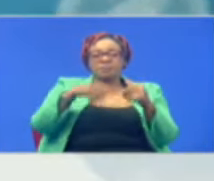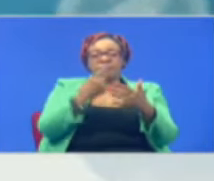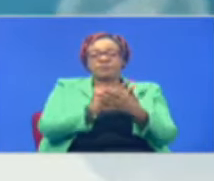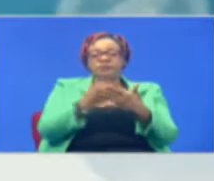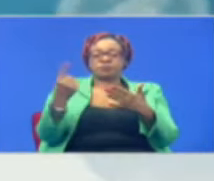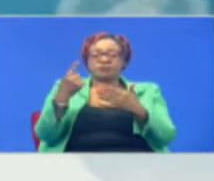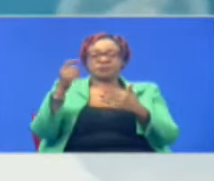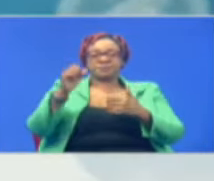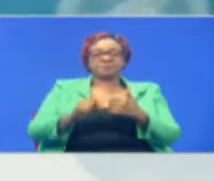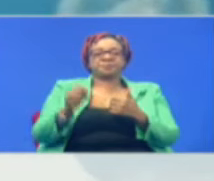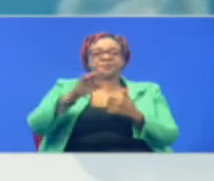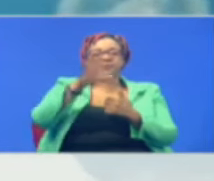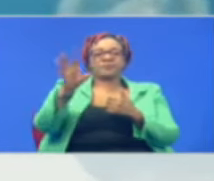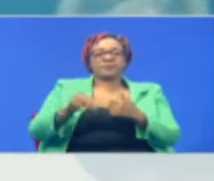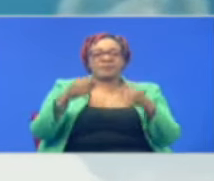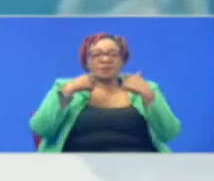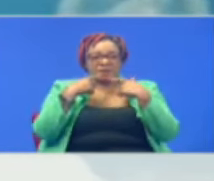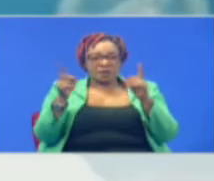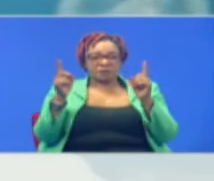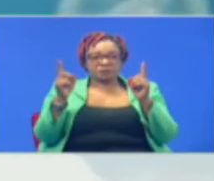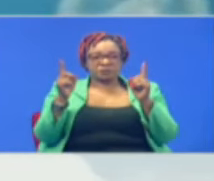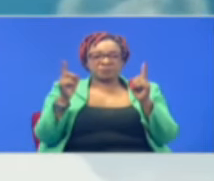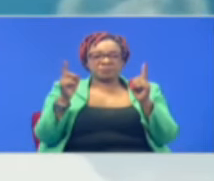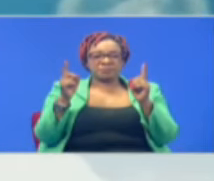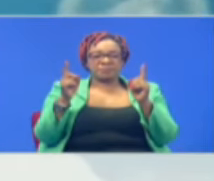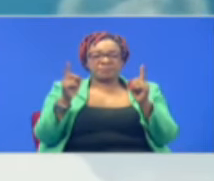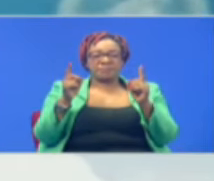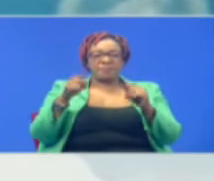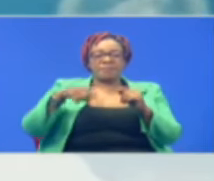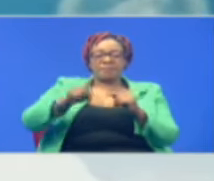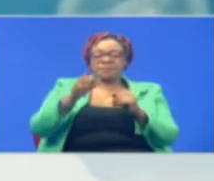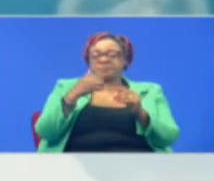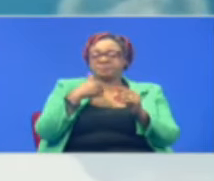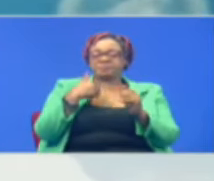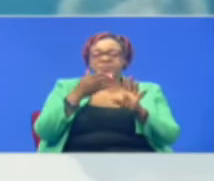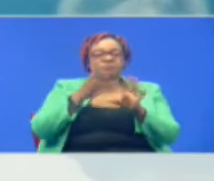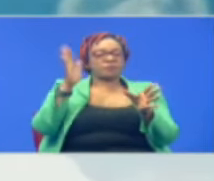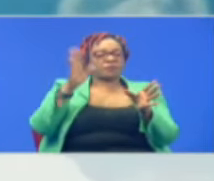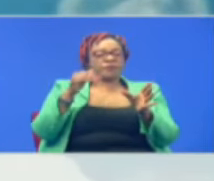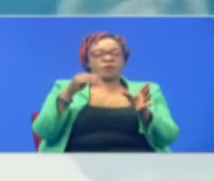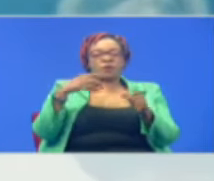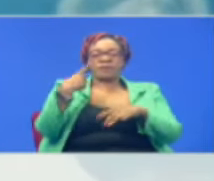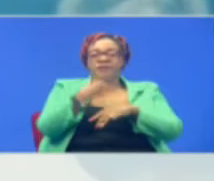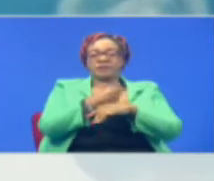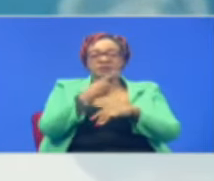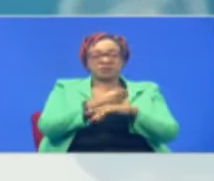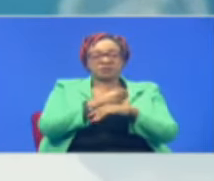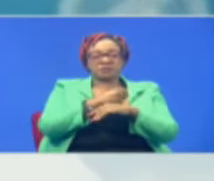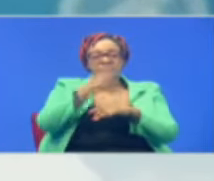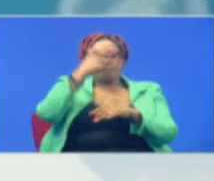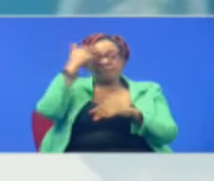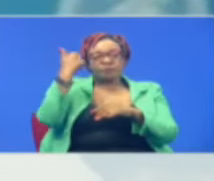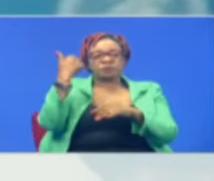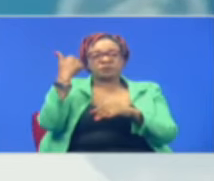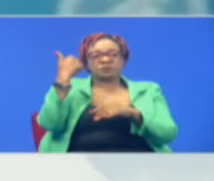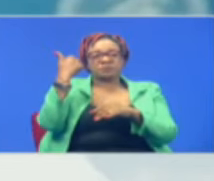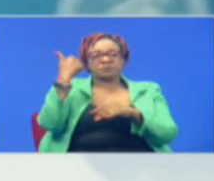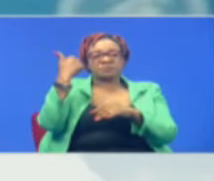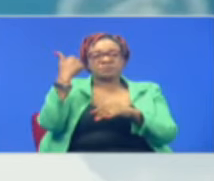announced initially that they would pause the rollout of the Oxford AstraZeneca vaccine because a